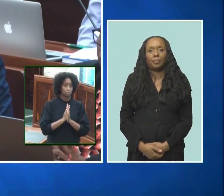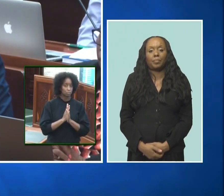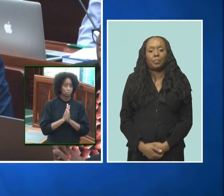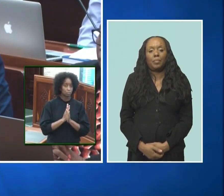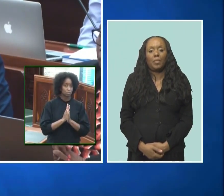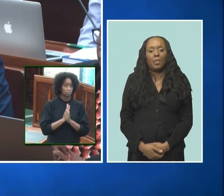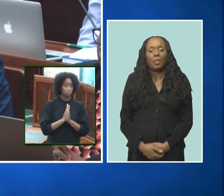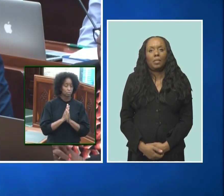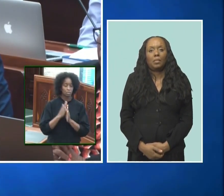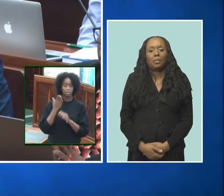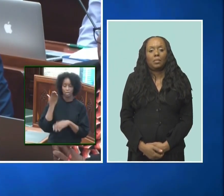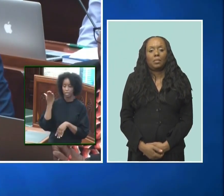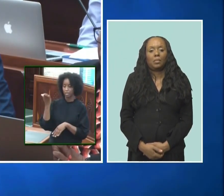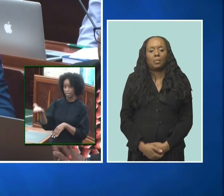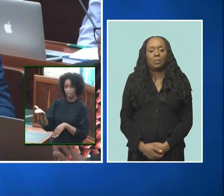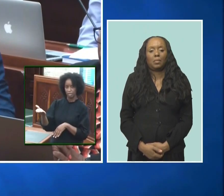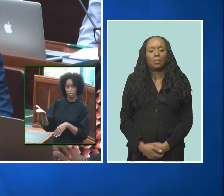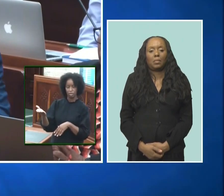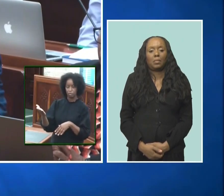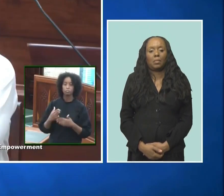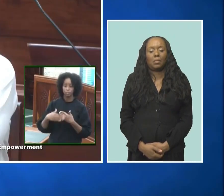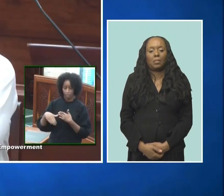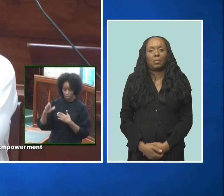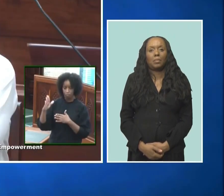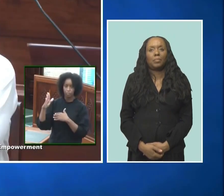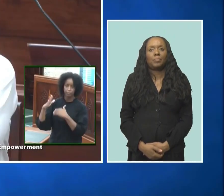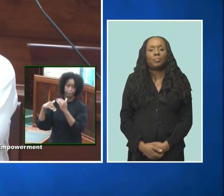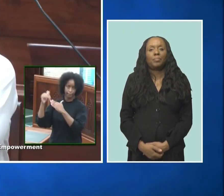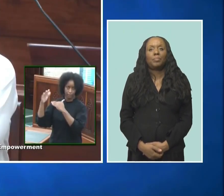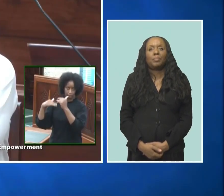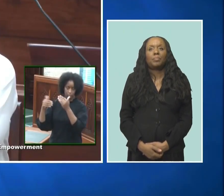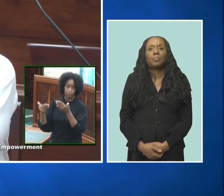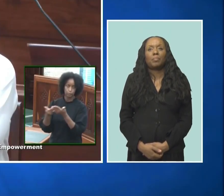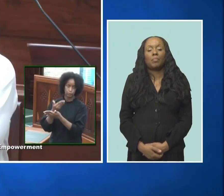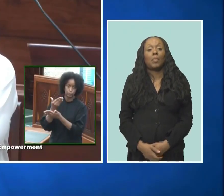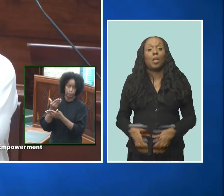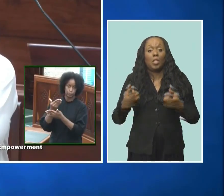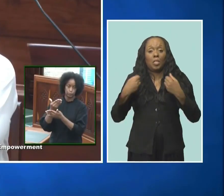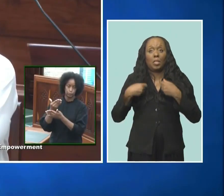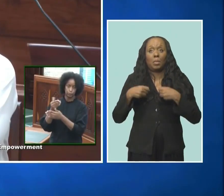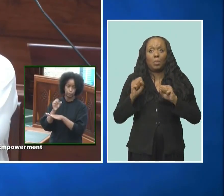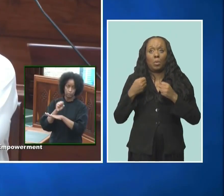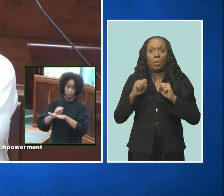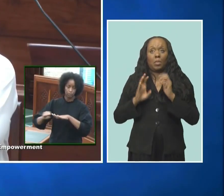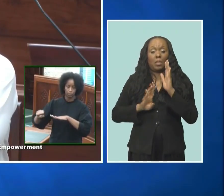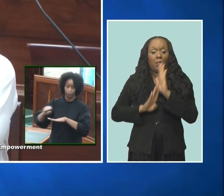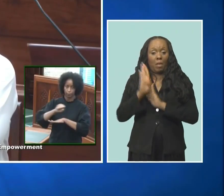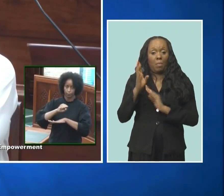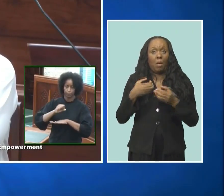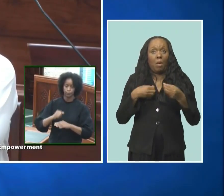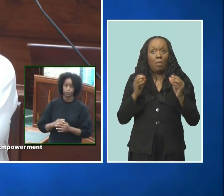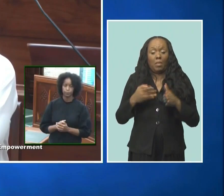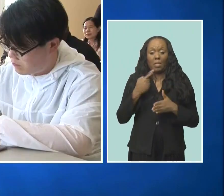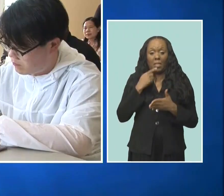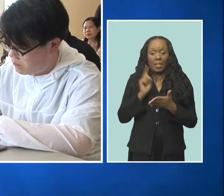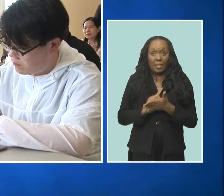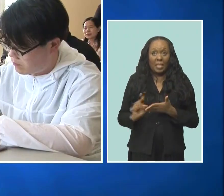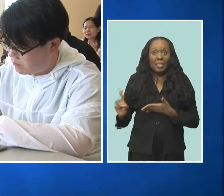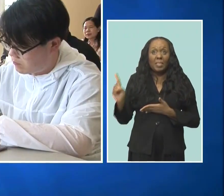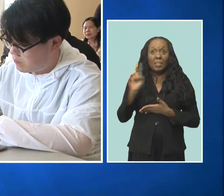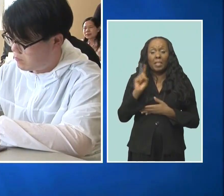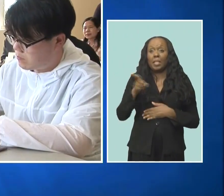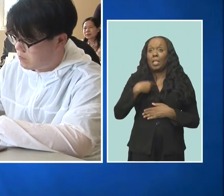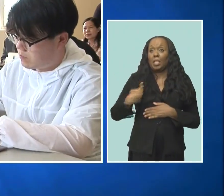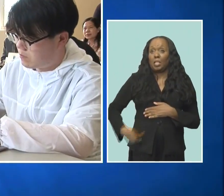the location in preparation for the demolition. Meanwhile, Sports Development Officer Stephen Rowe says next week a